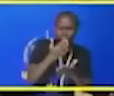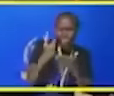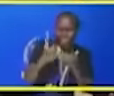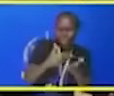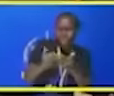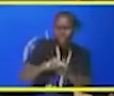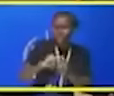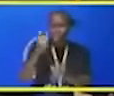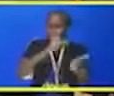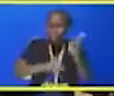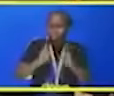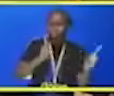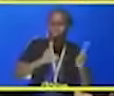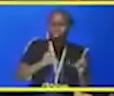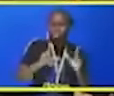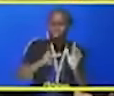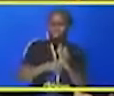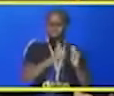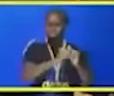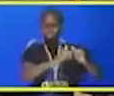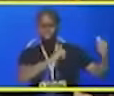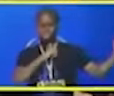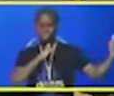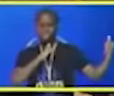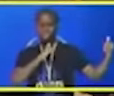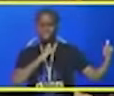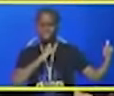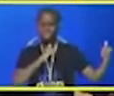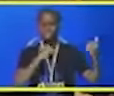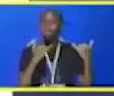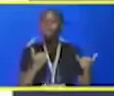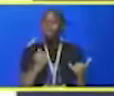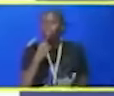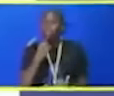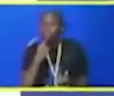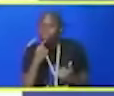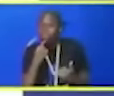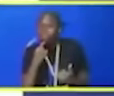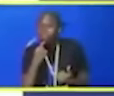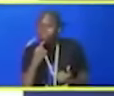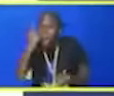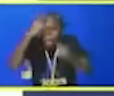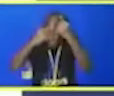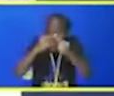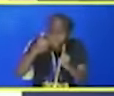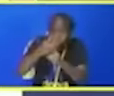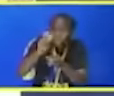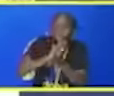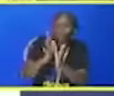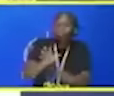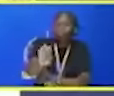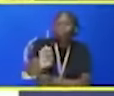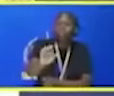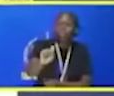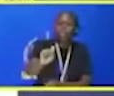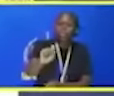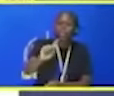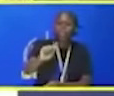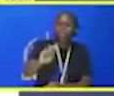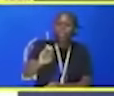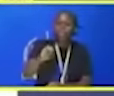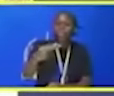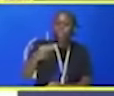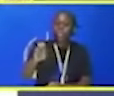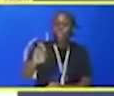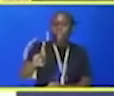me. What is it that you are looking for in me? It is Esther in the making, because there is an apostolic mantle upon Esther. She's the